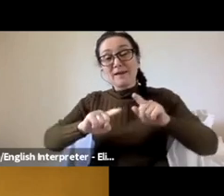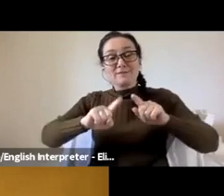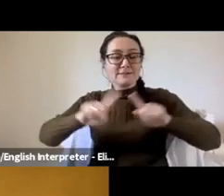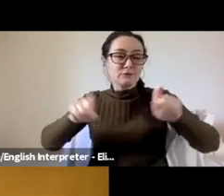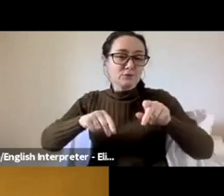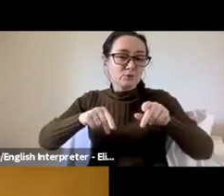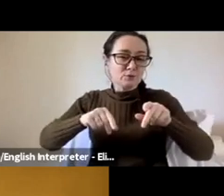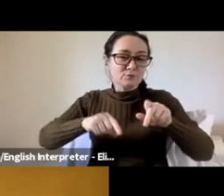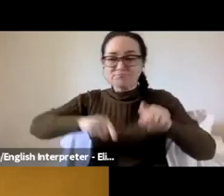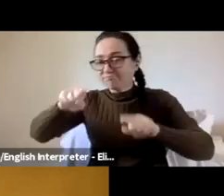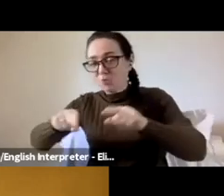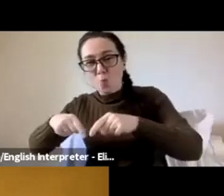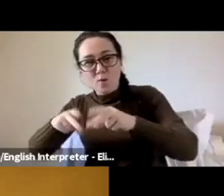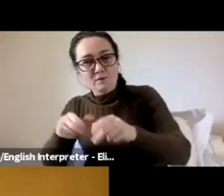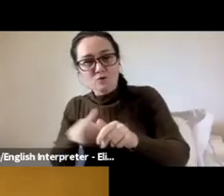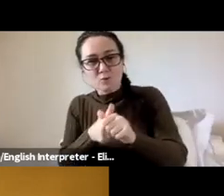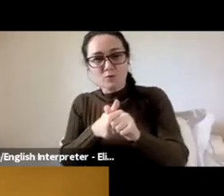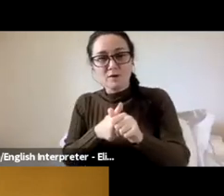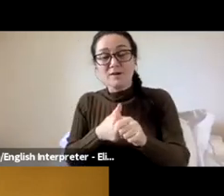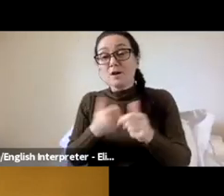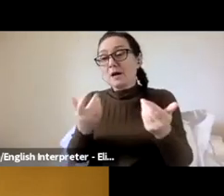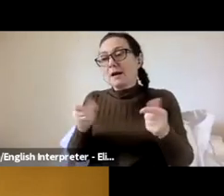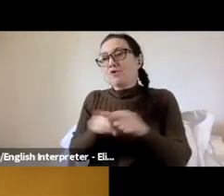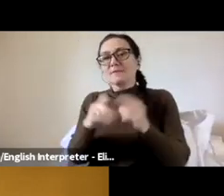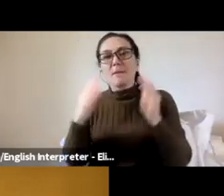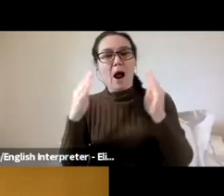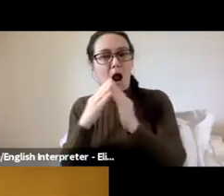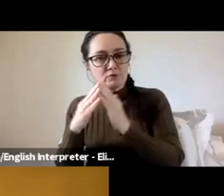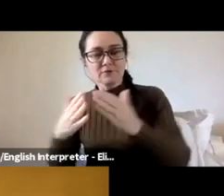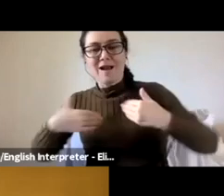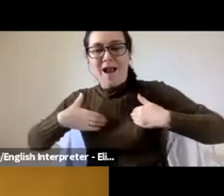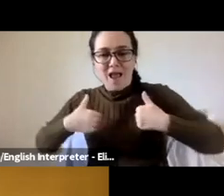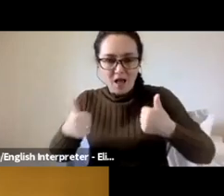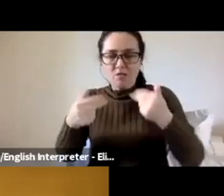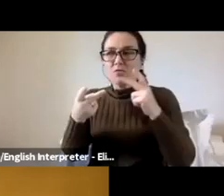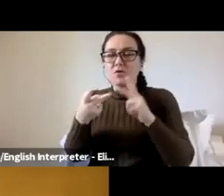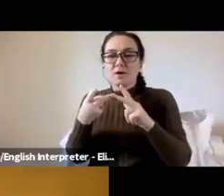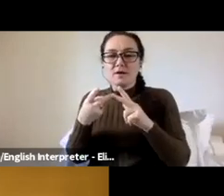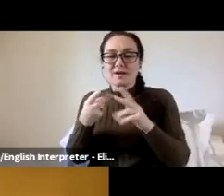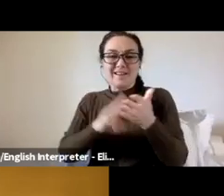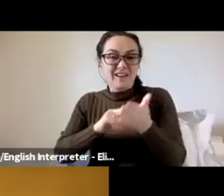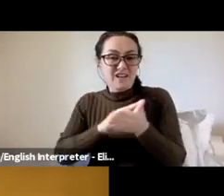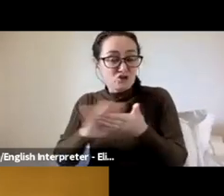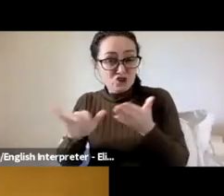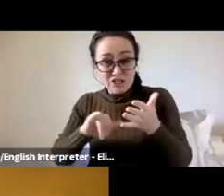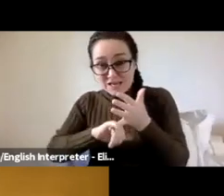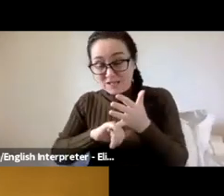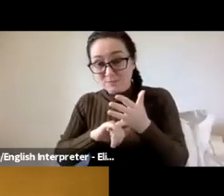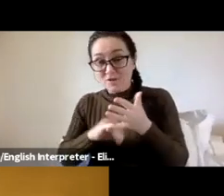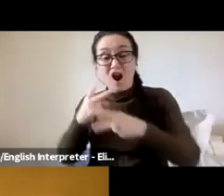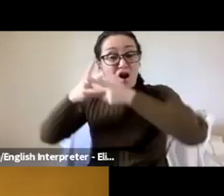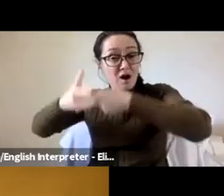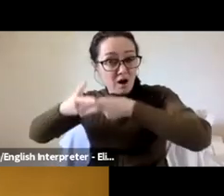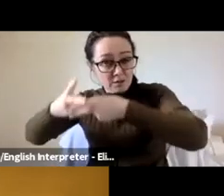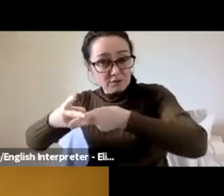it, from everything from housing to health, through the NHS to guardianship